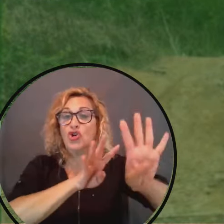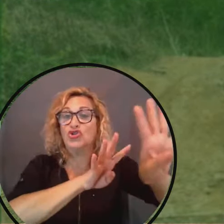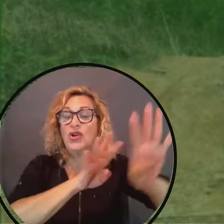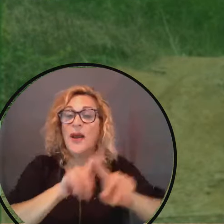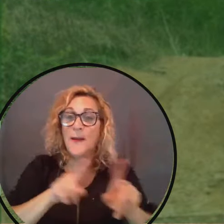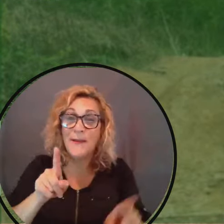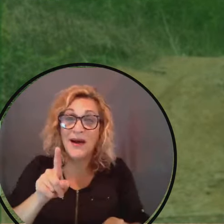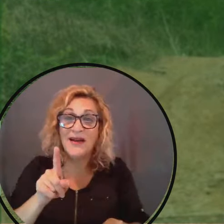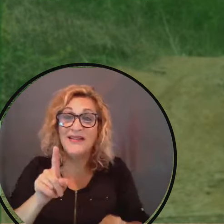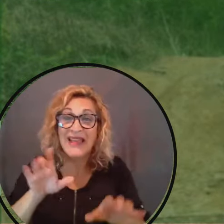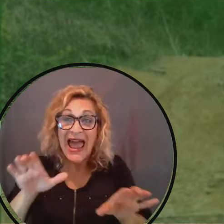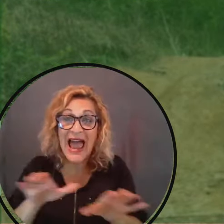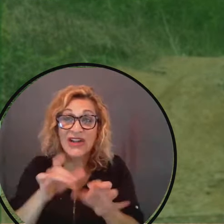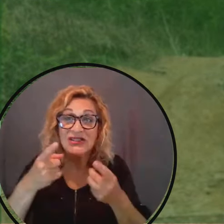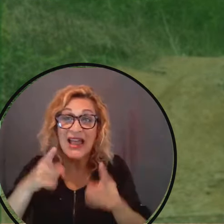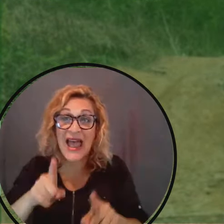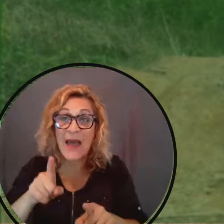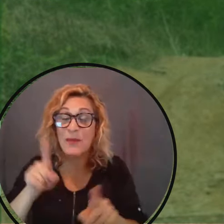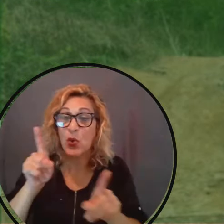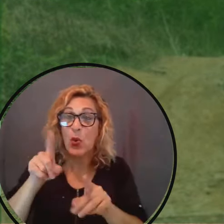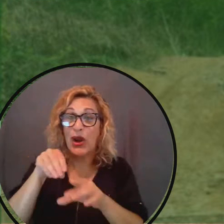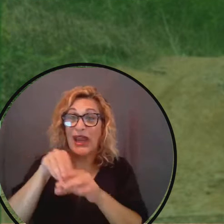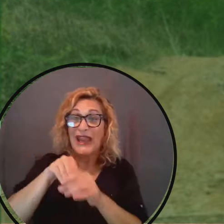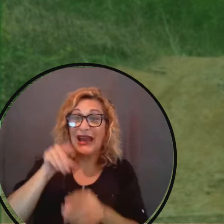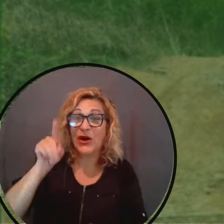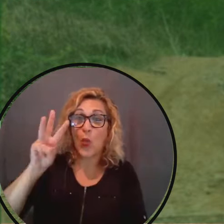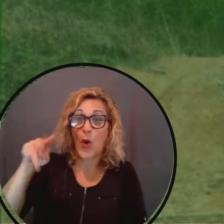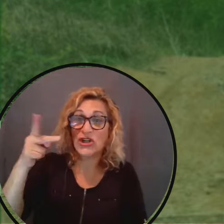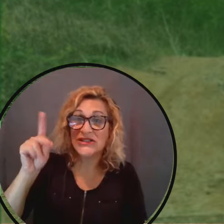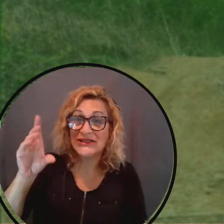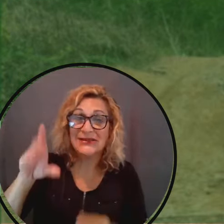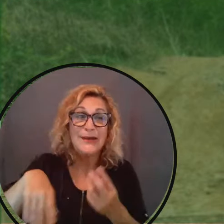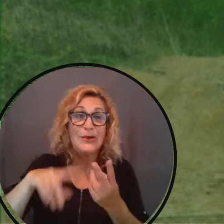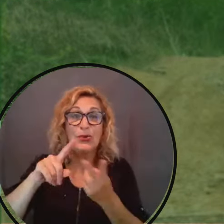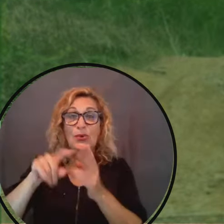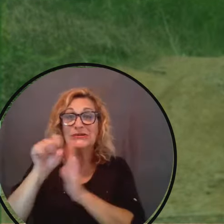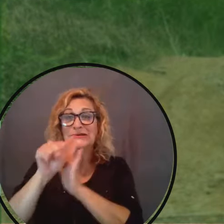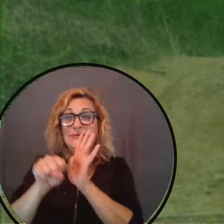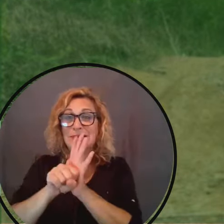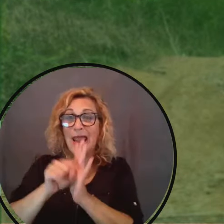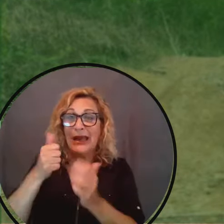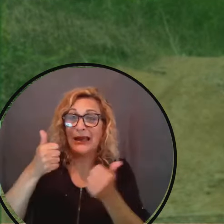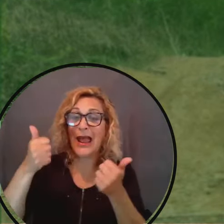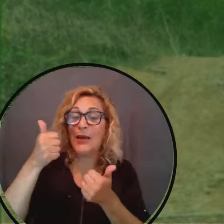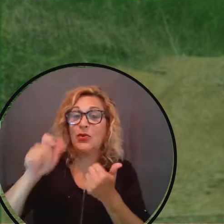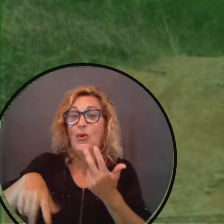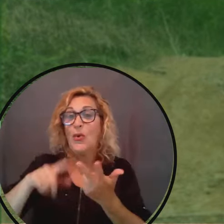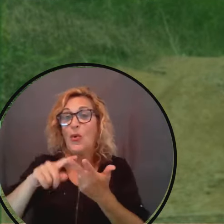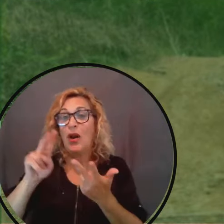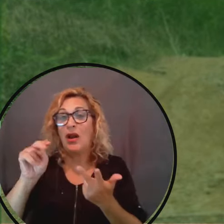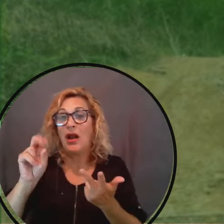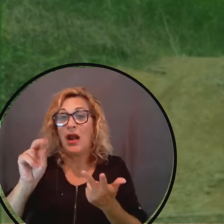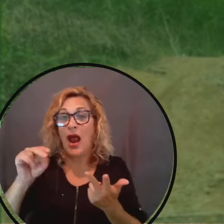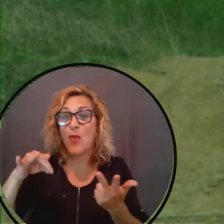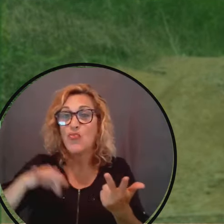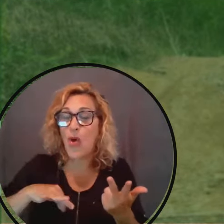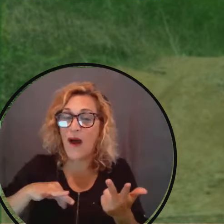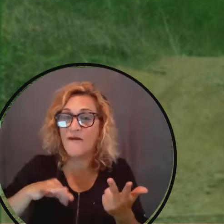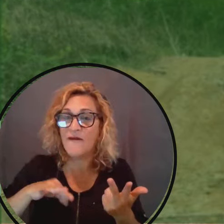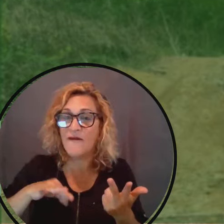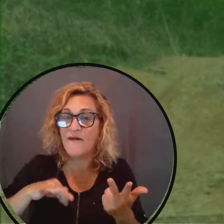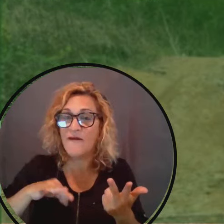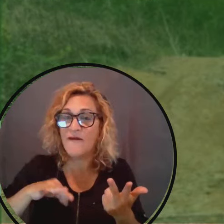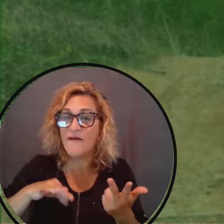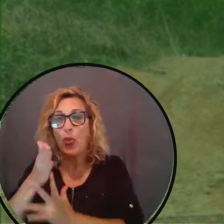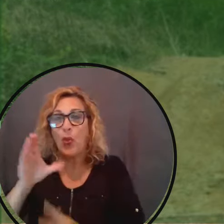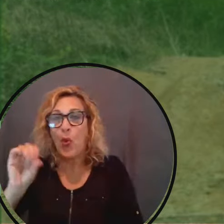in Washington, D.C., or your state capital, or with a nonprofit, or with an international organization, and that most of us kind